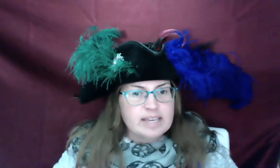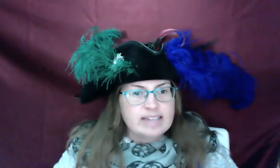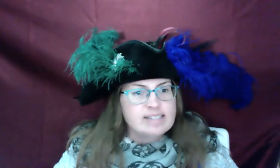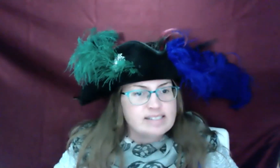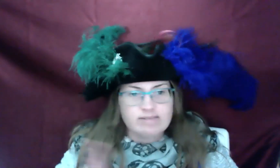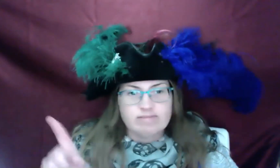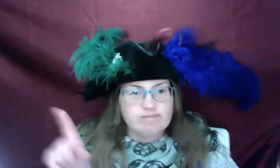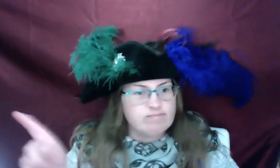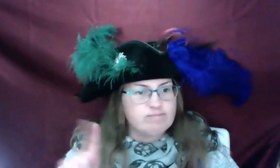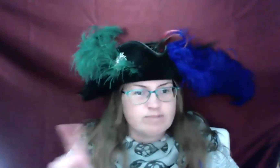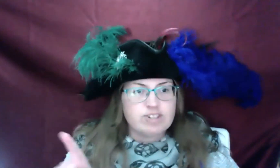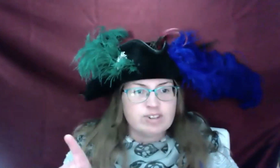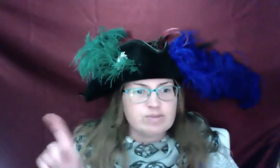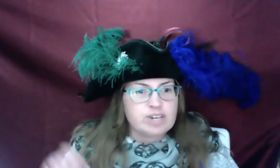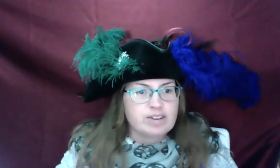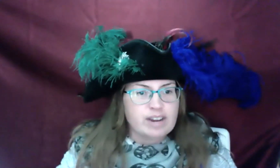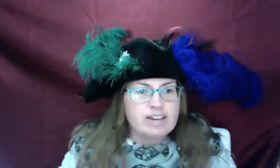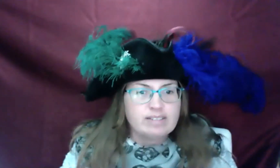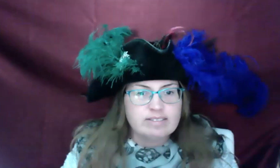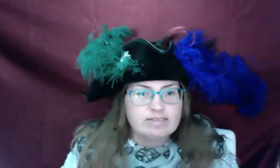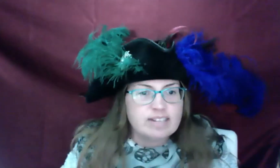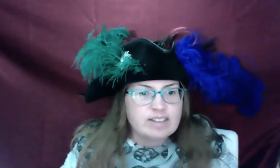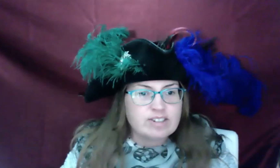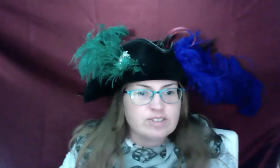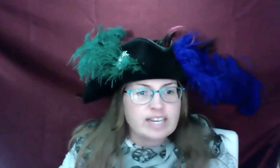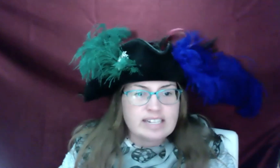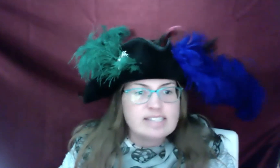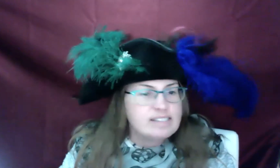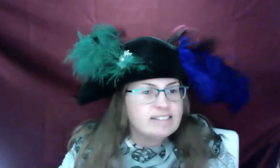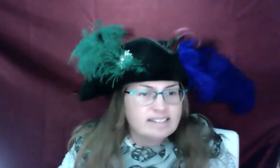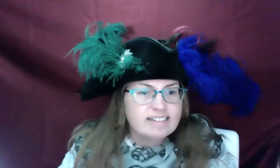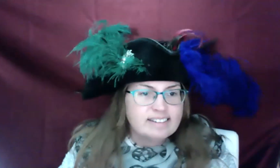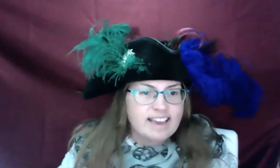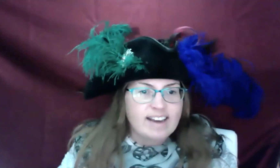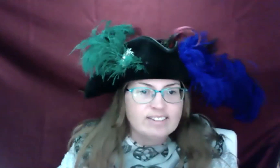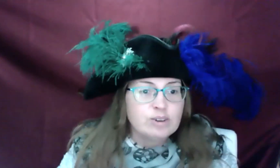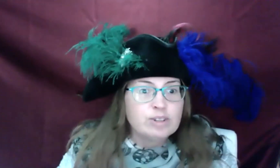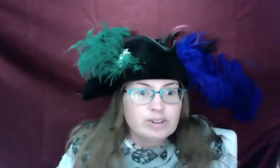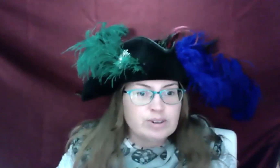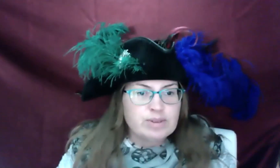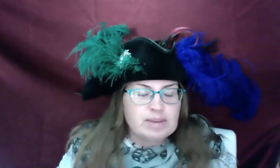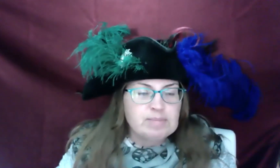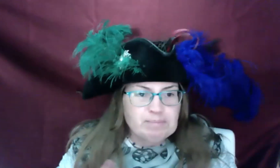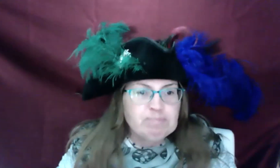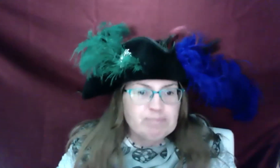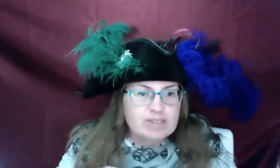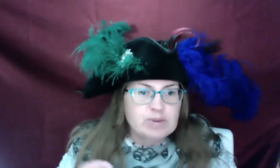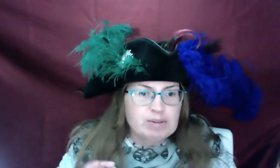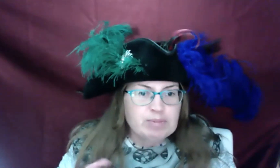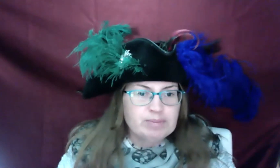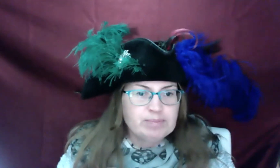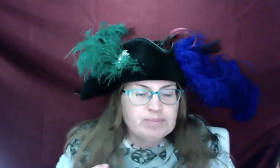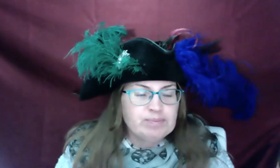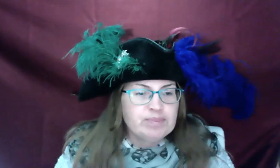But yes, to totally reiterate the other two ladies, yeah, totally agree with them as